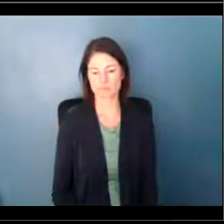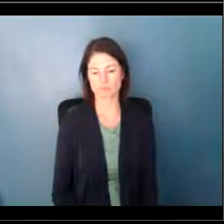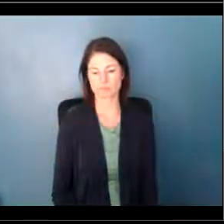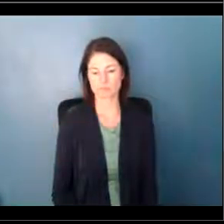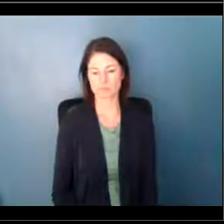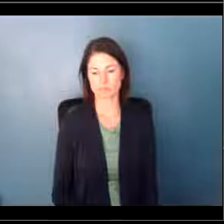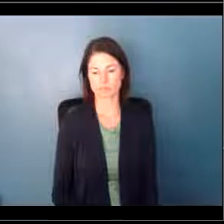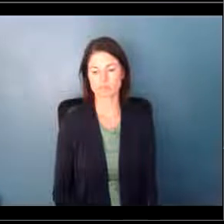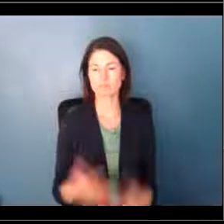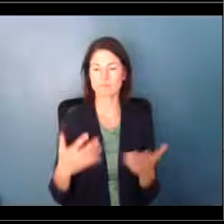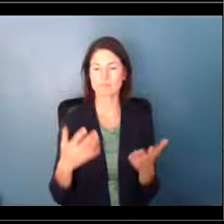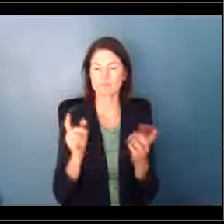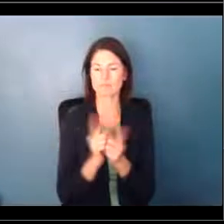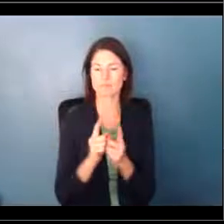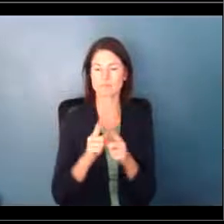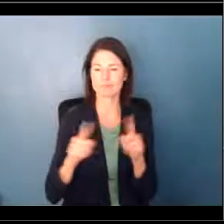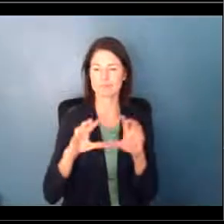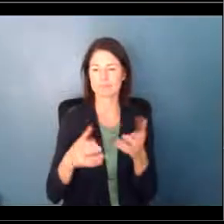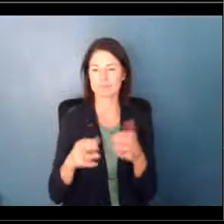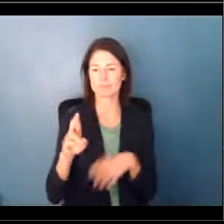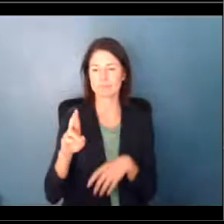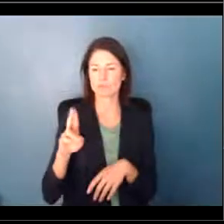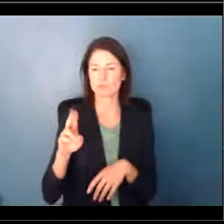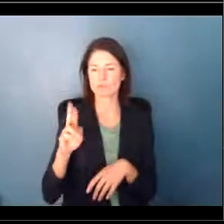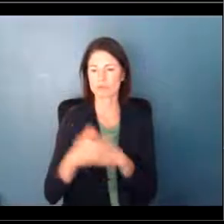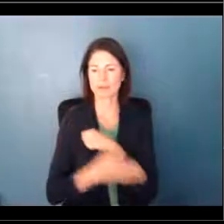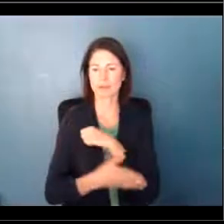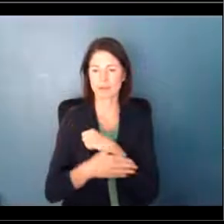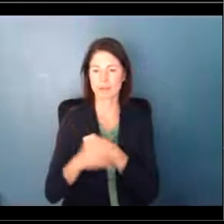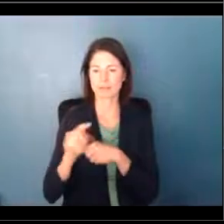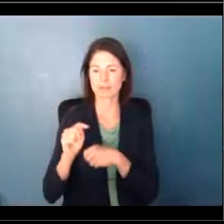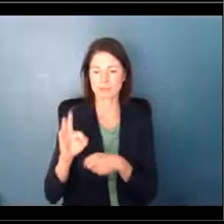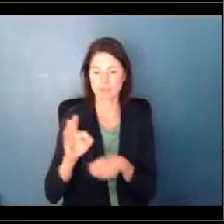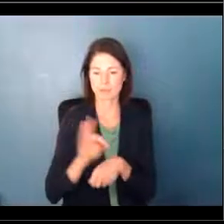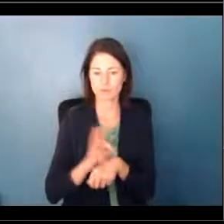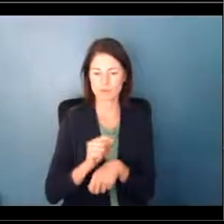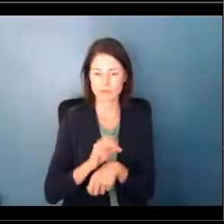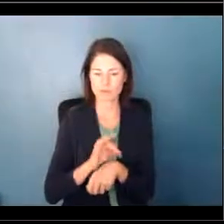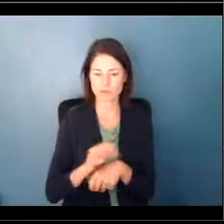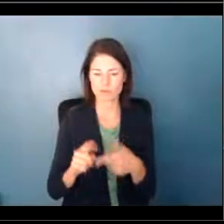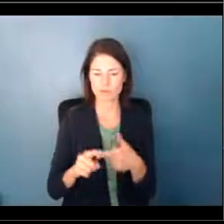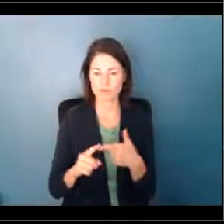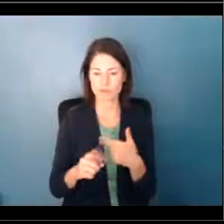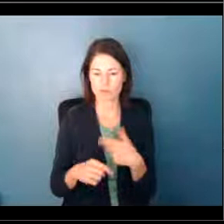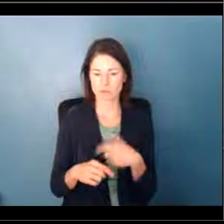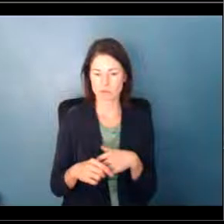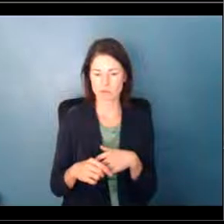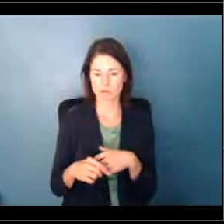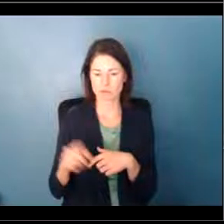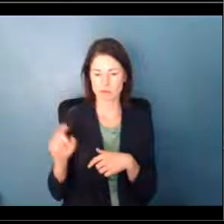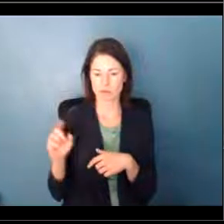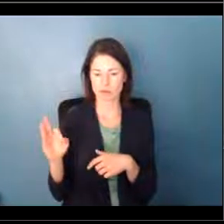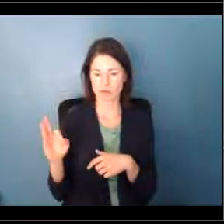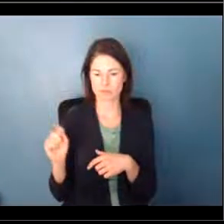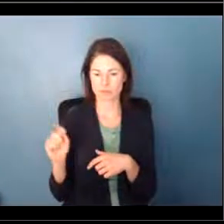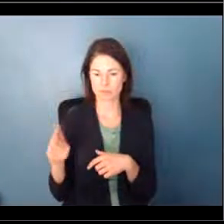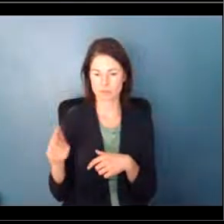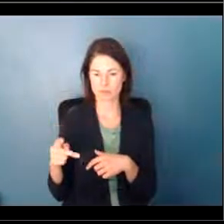groups such as Rural County Task Force, the RTPA group, and so we've gotten a lot of good